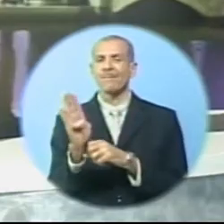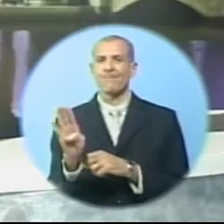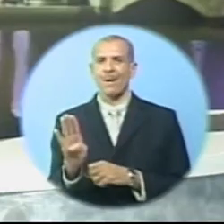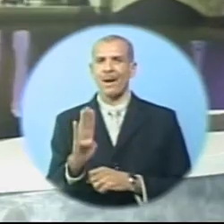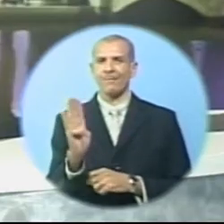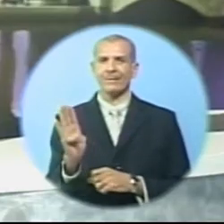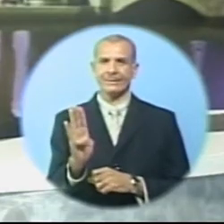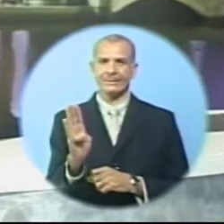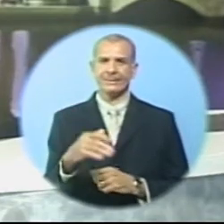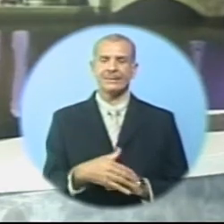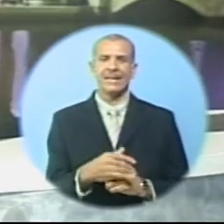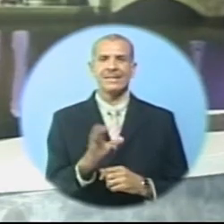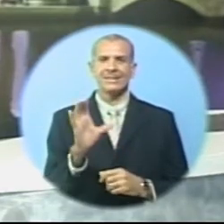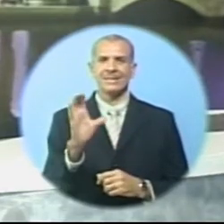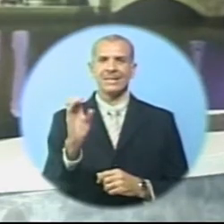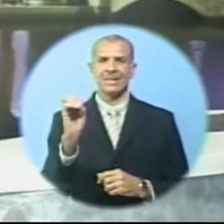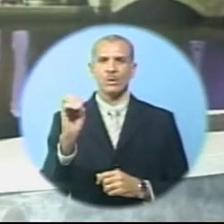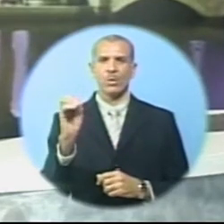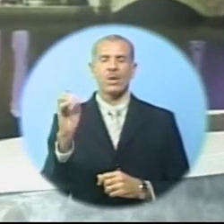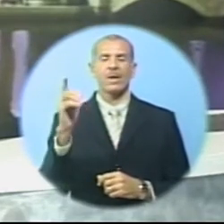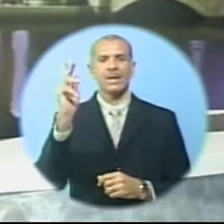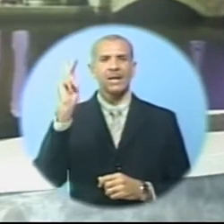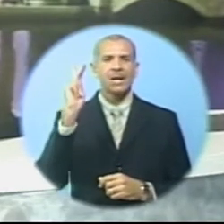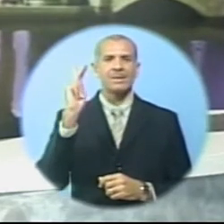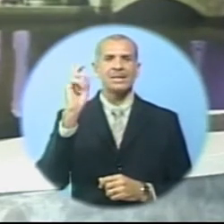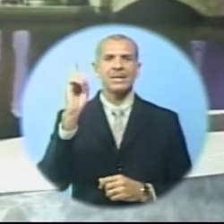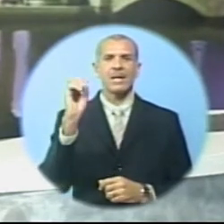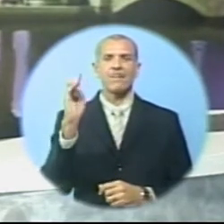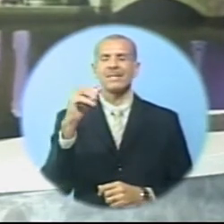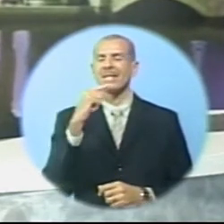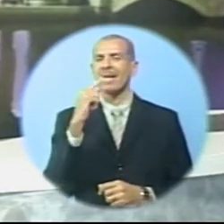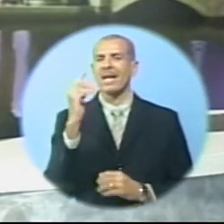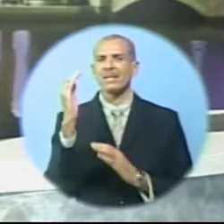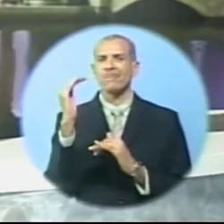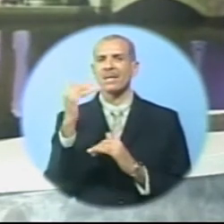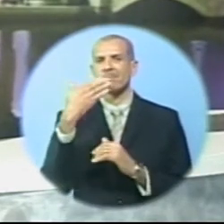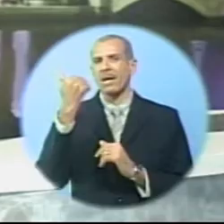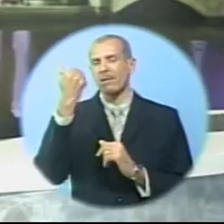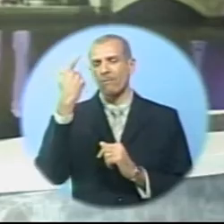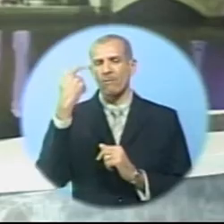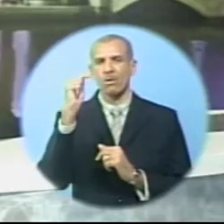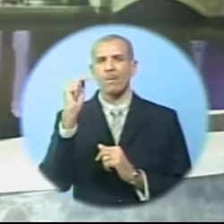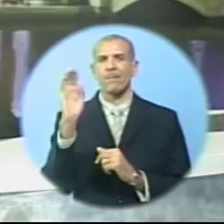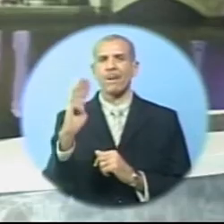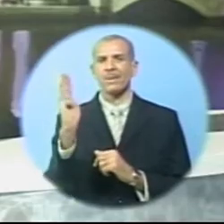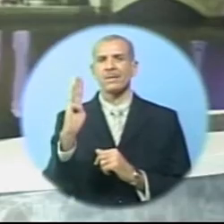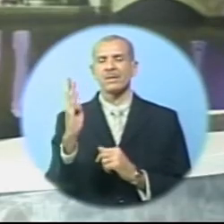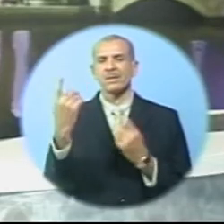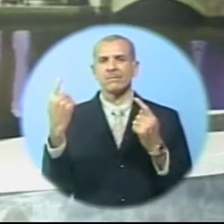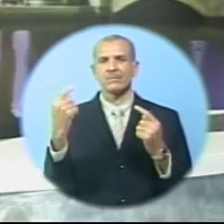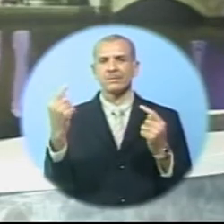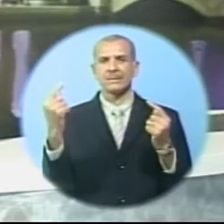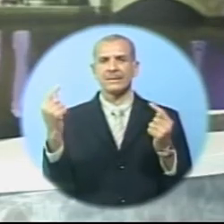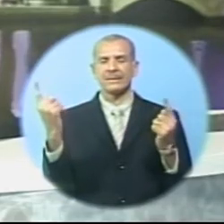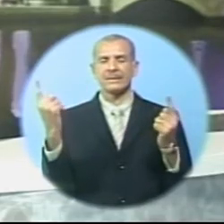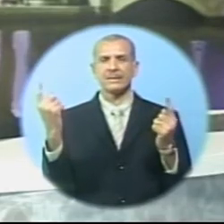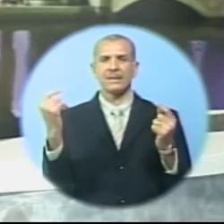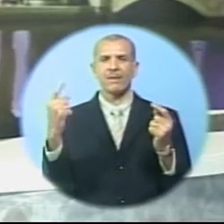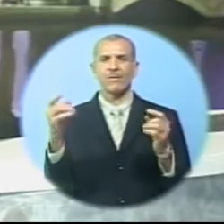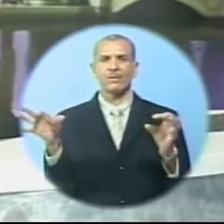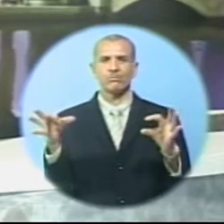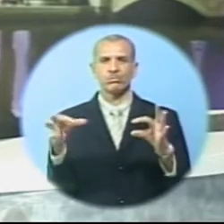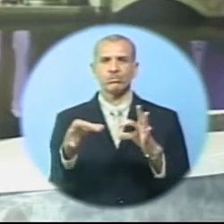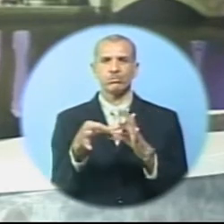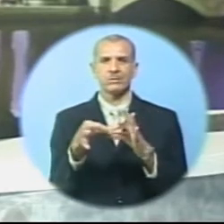Barbados. Chief Executive Officer Karen Darbazi expects better results from Barbados with the completion of its integrated